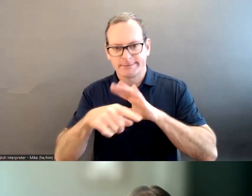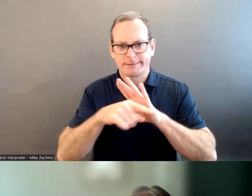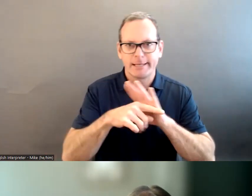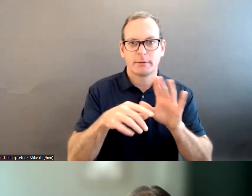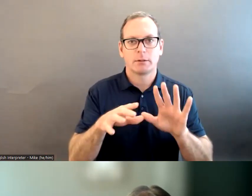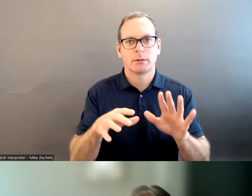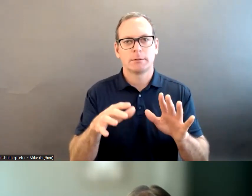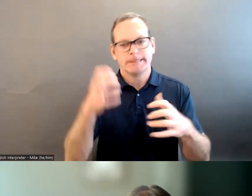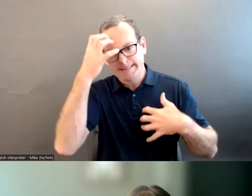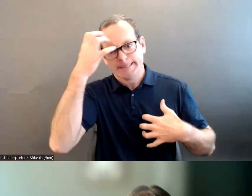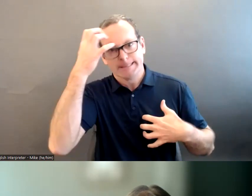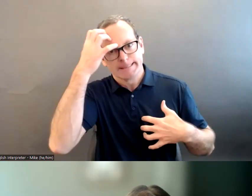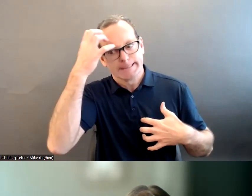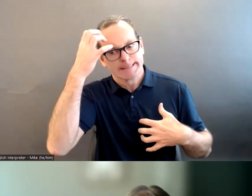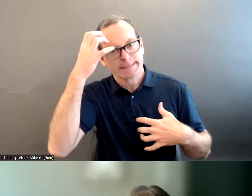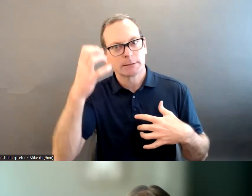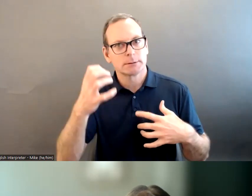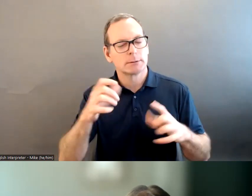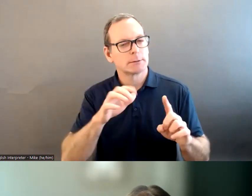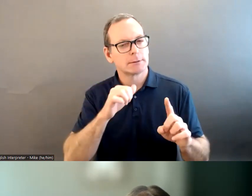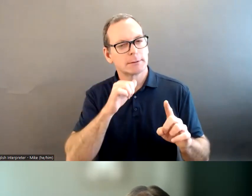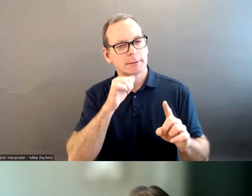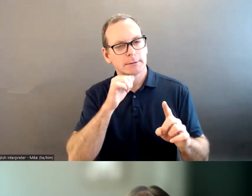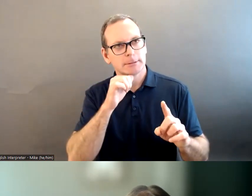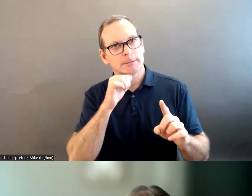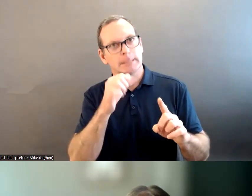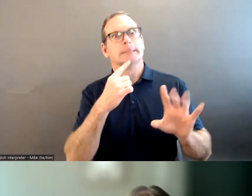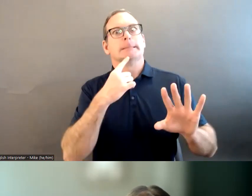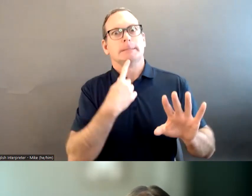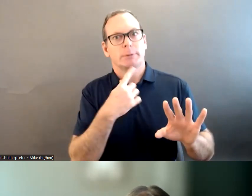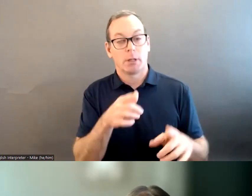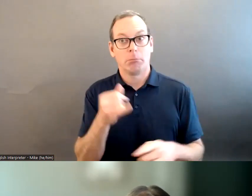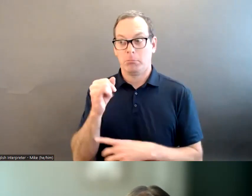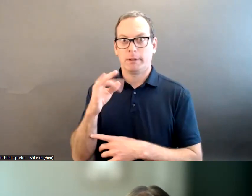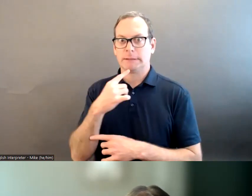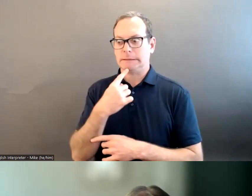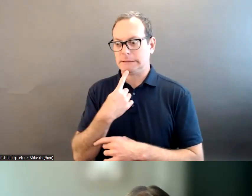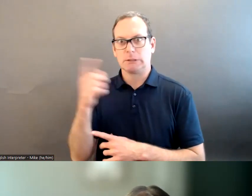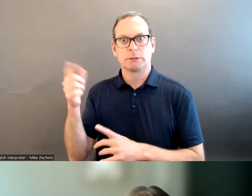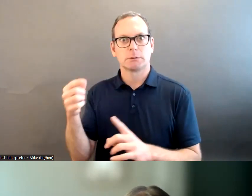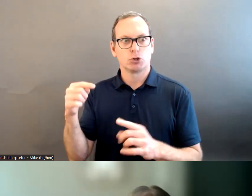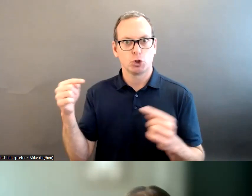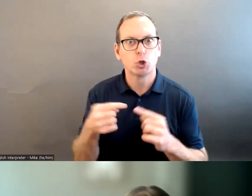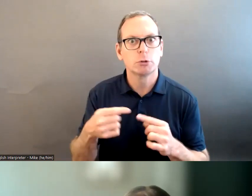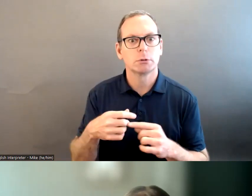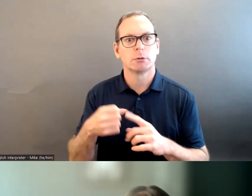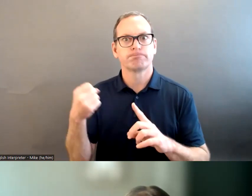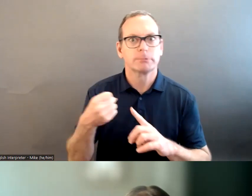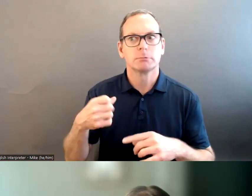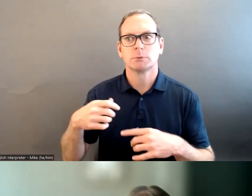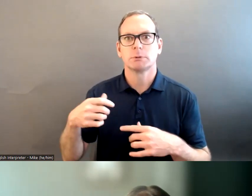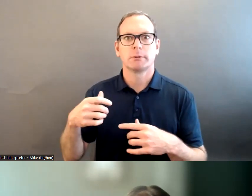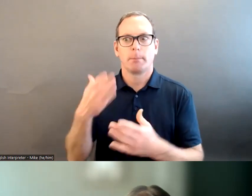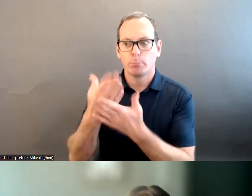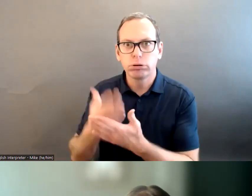risk. And so your attorney really shouldn't even be preventing them from visiting at all, right? The person has a right to visitors,